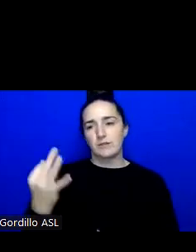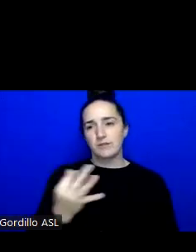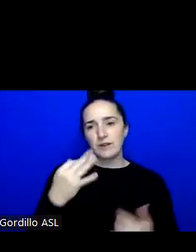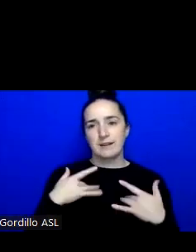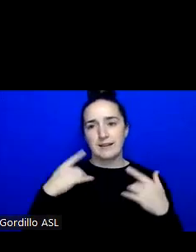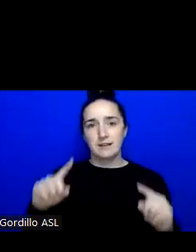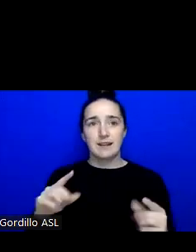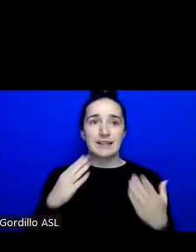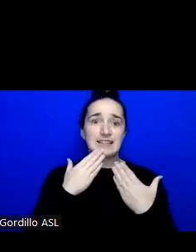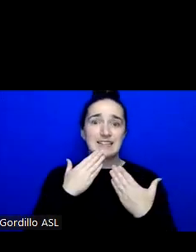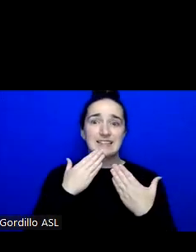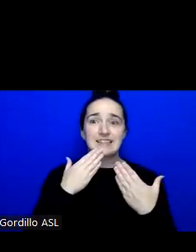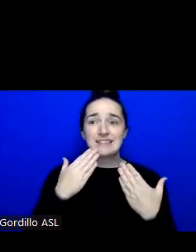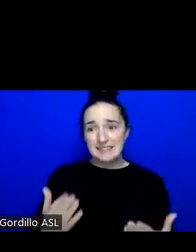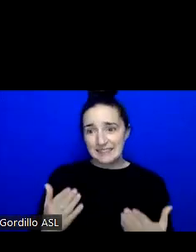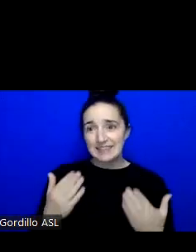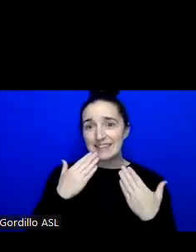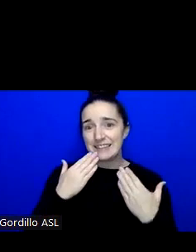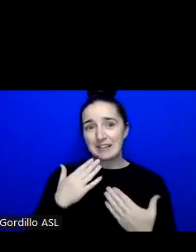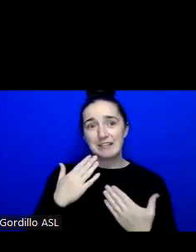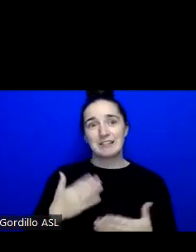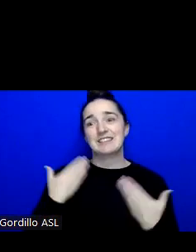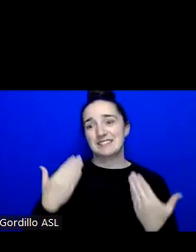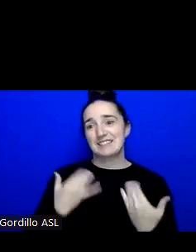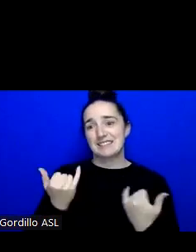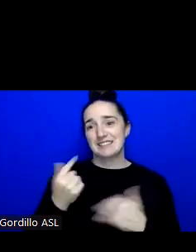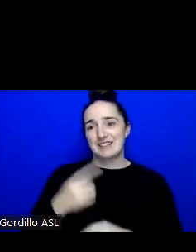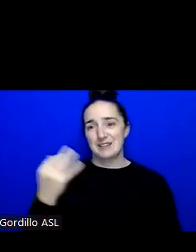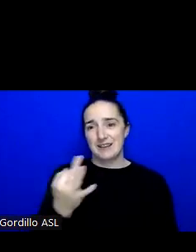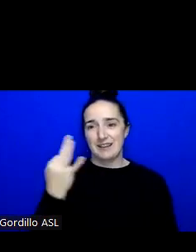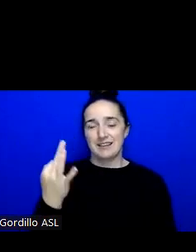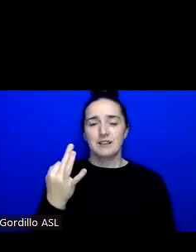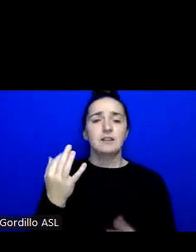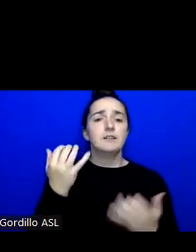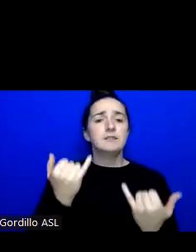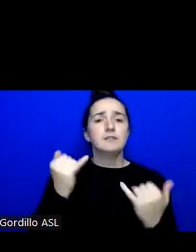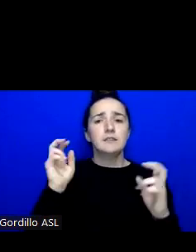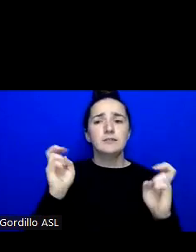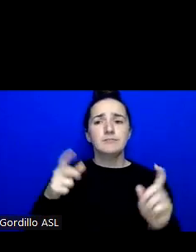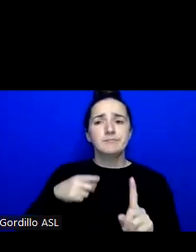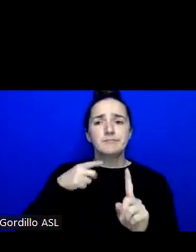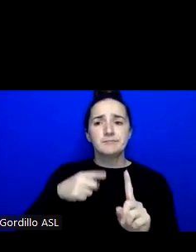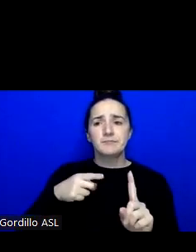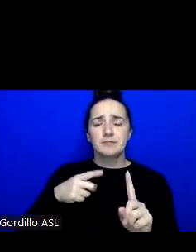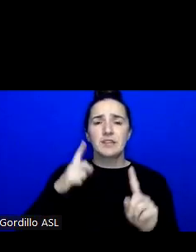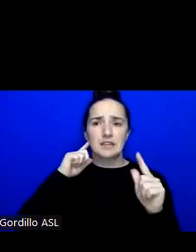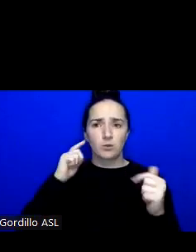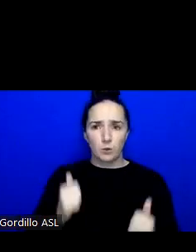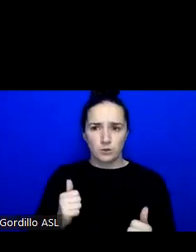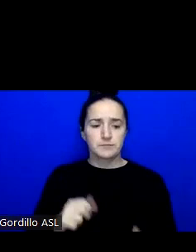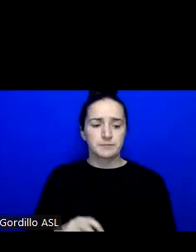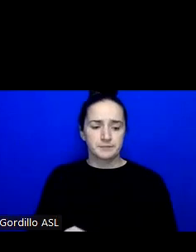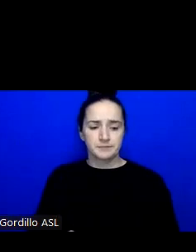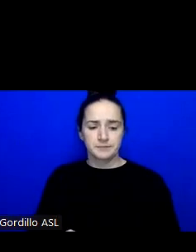Thank goodness it's Friday, right? So today we are going to hear about hearing loss. As just a friendly reminder,